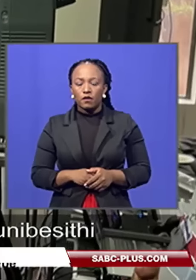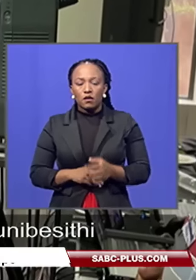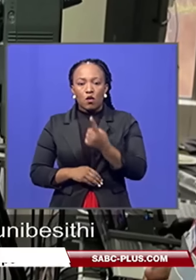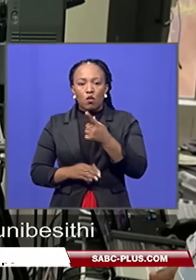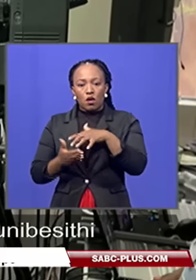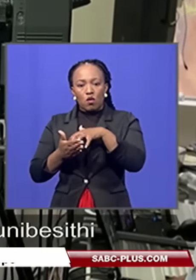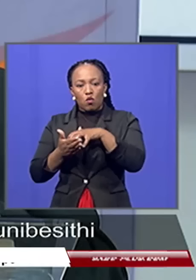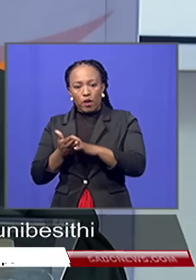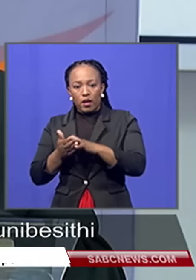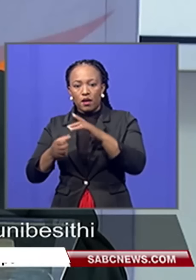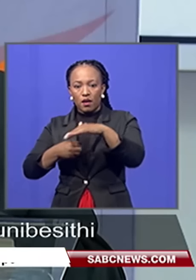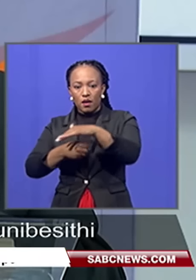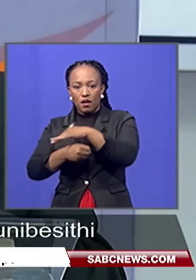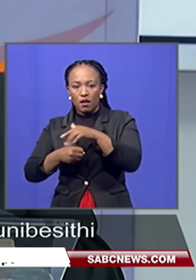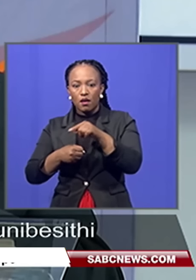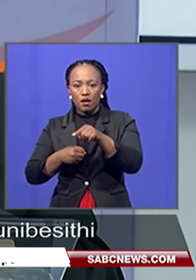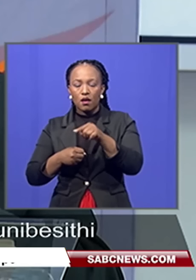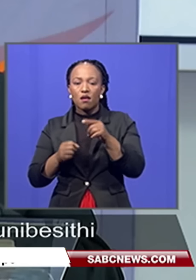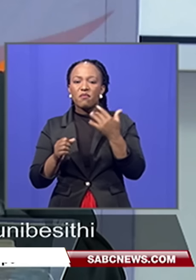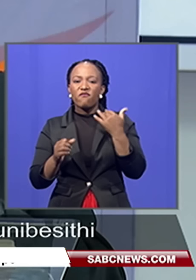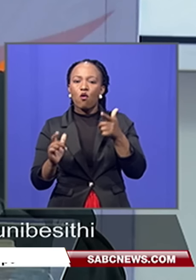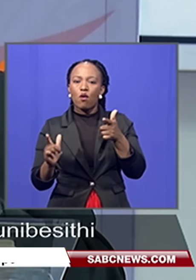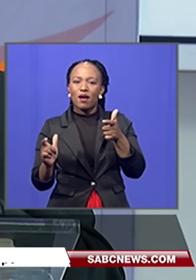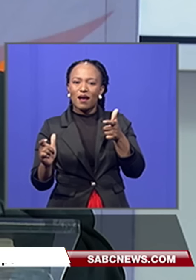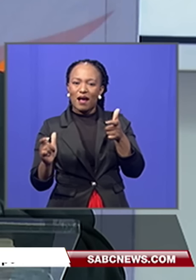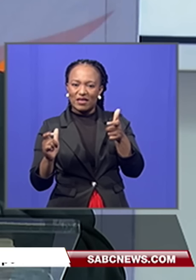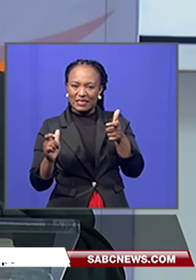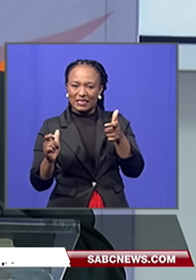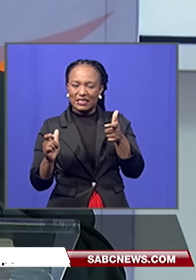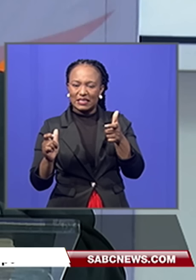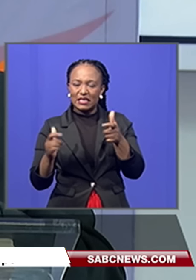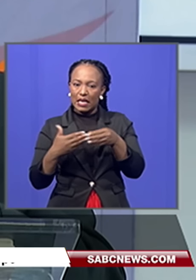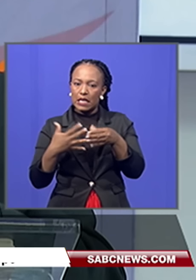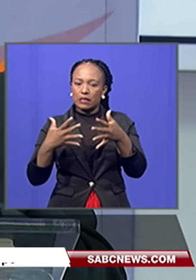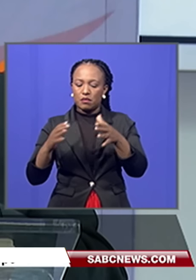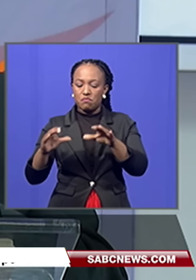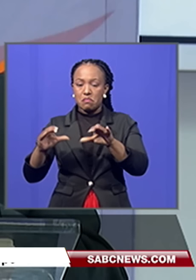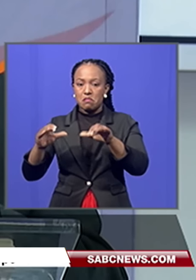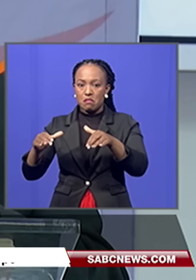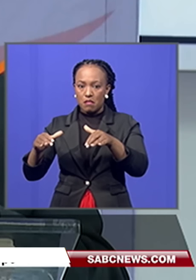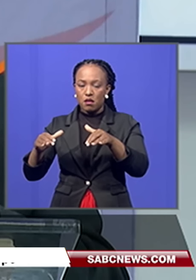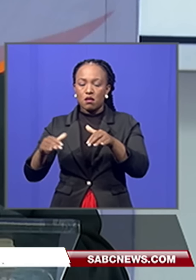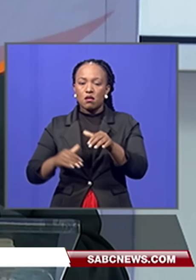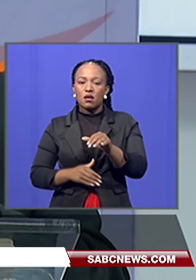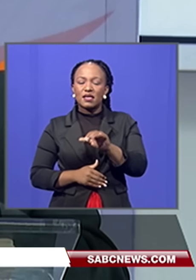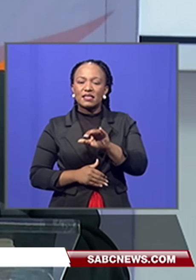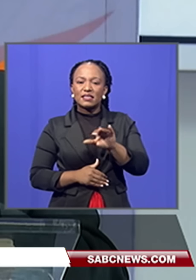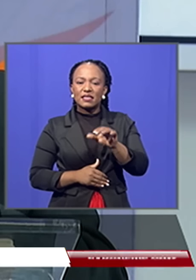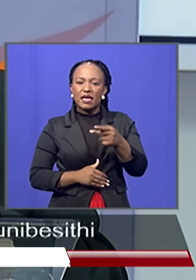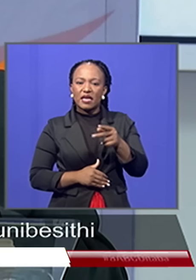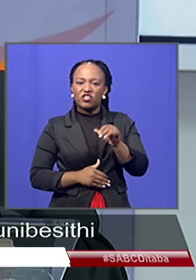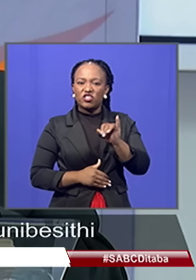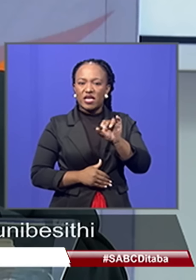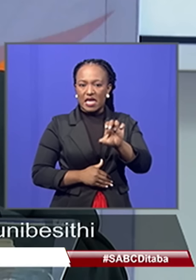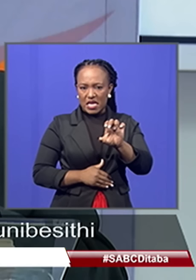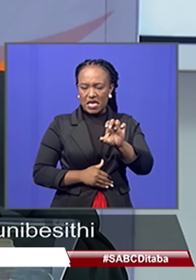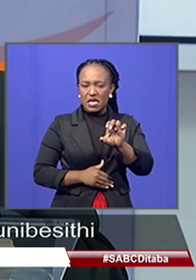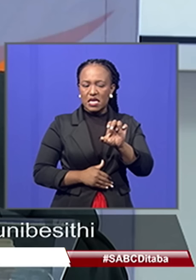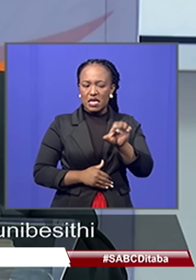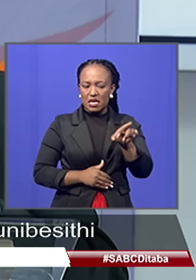was on governance, how we can strengthen our governance. We have been working, according to the CHE, to strengthen